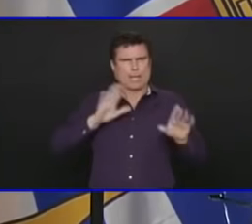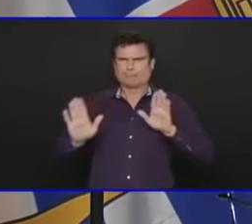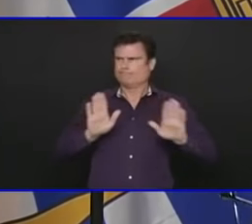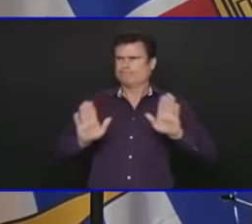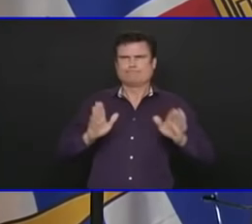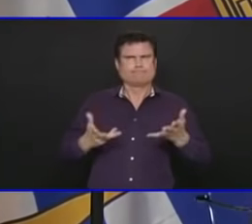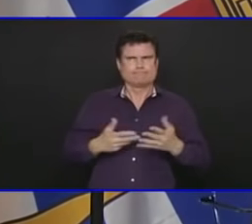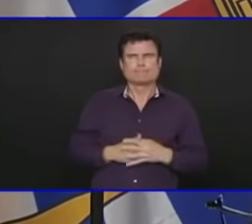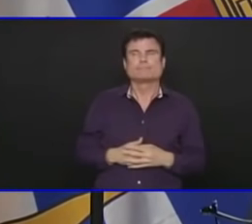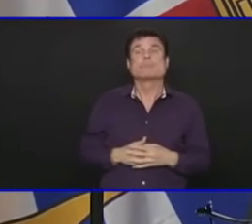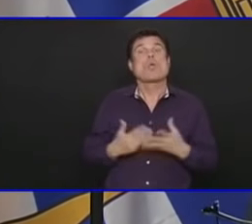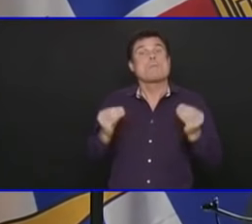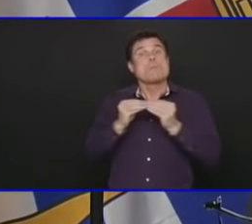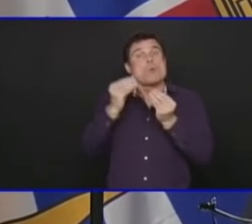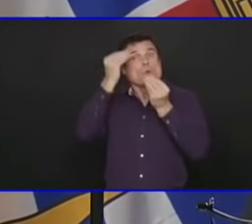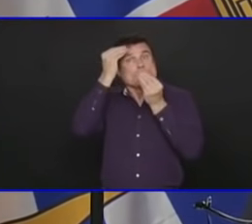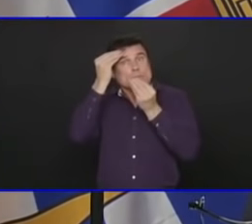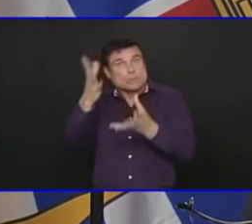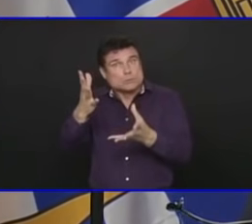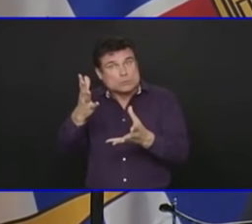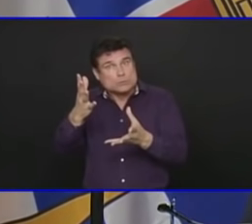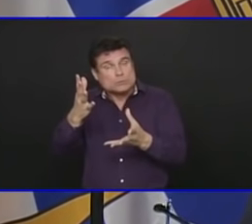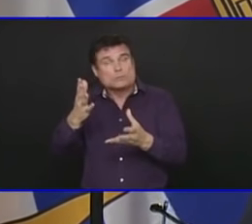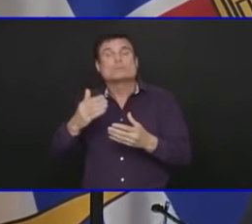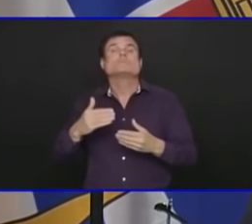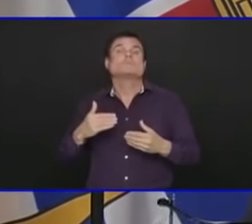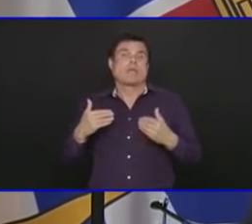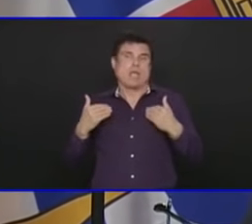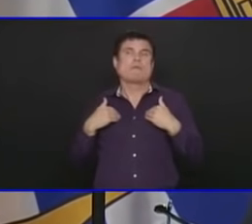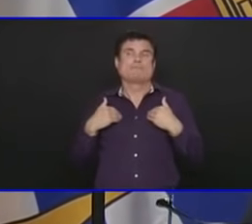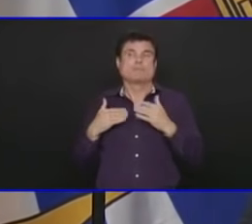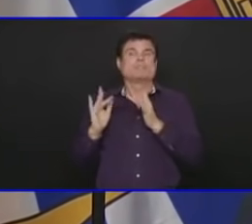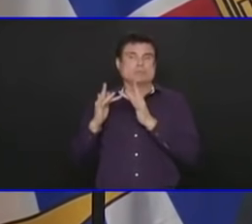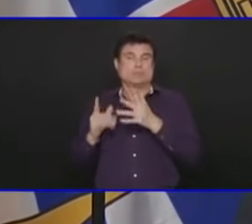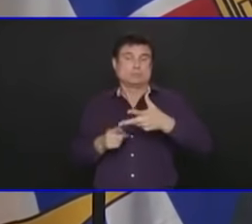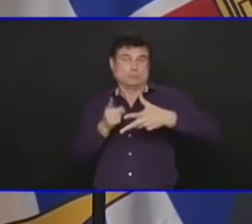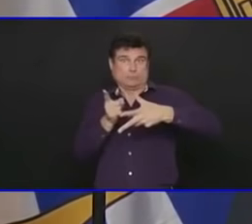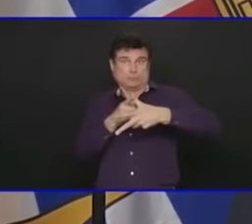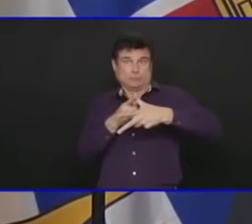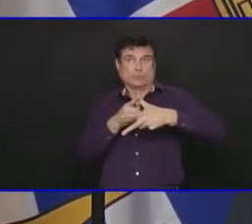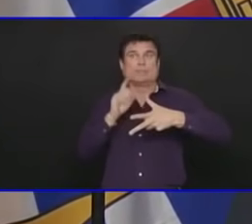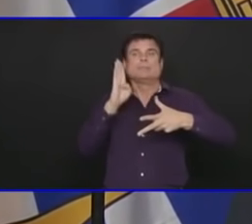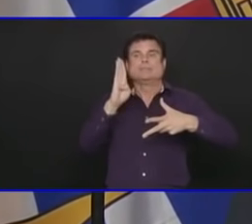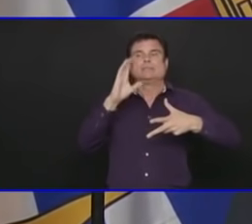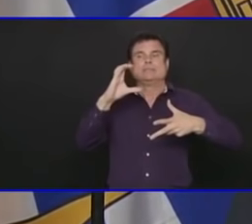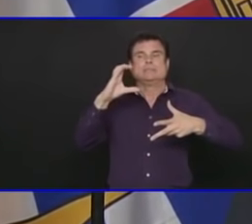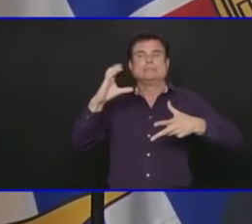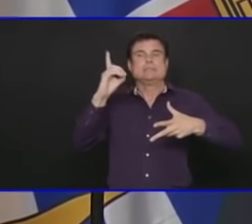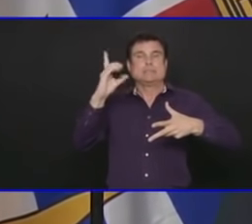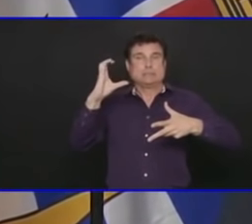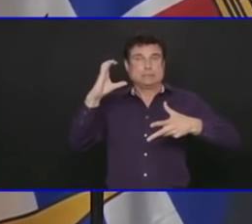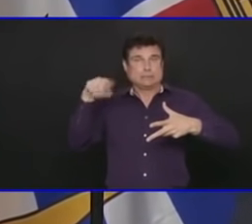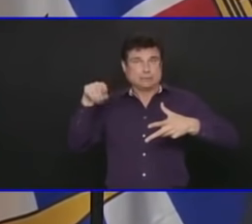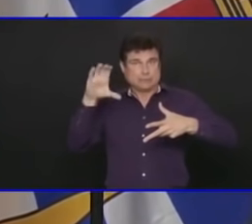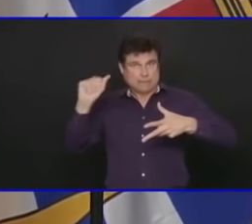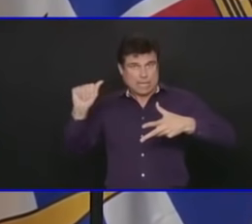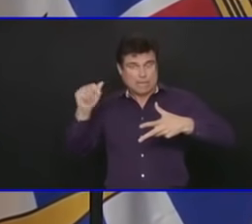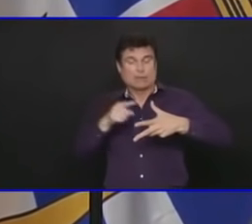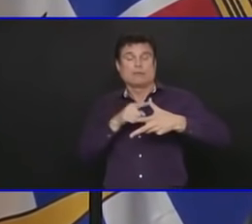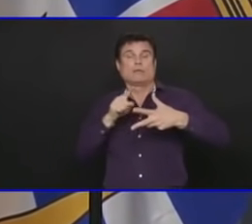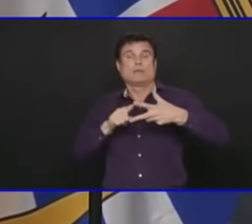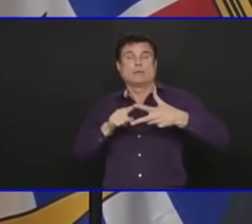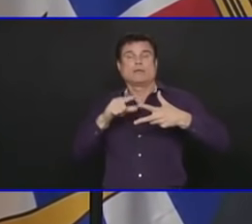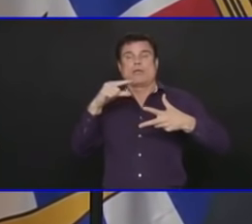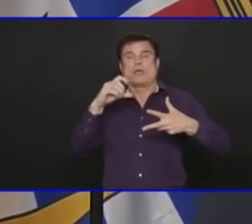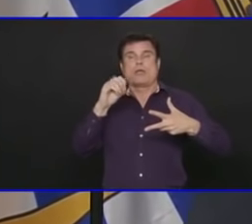visit bccdc.ca. For non-medical questions about the province's COVID-19 response, visit